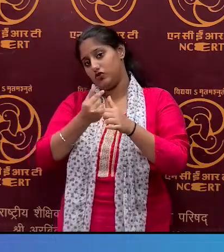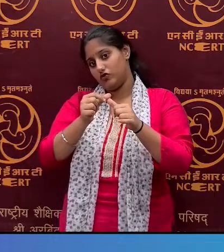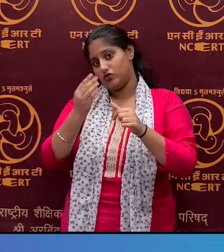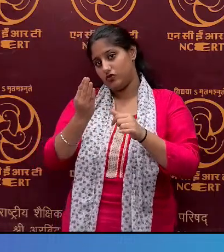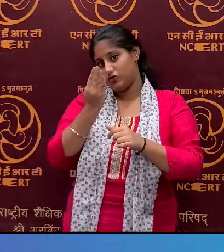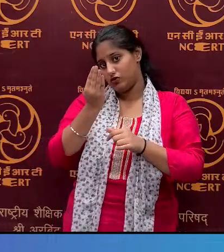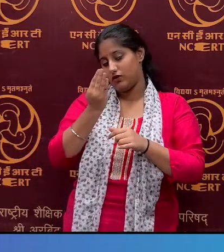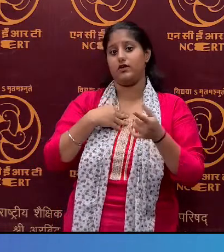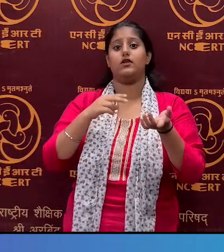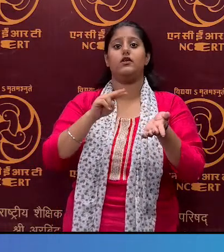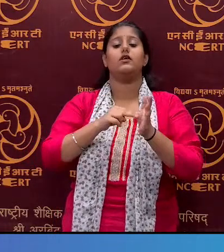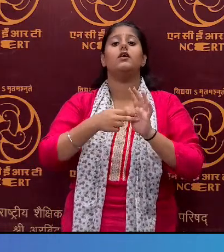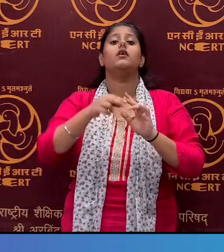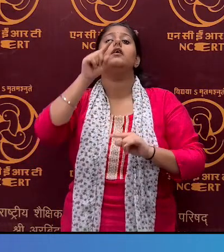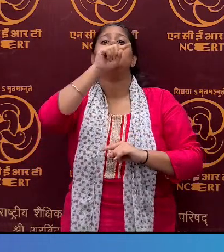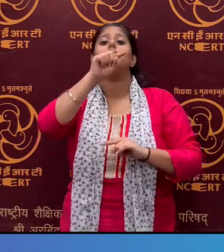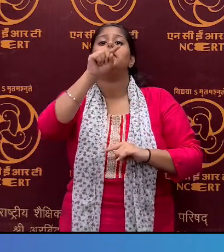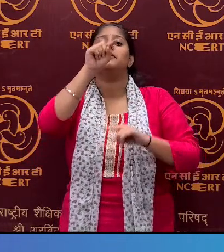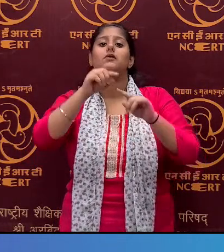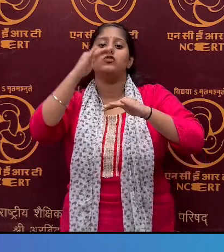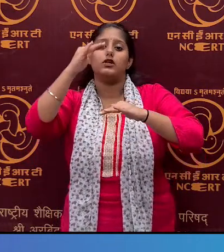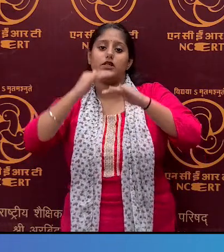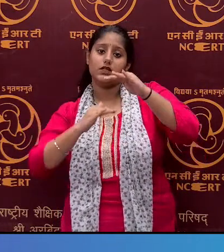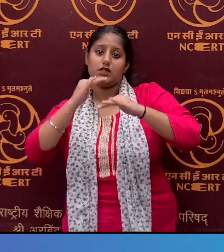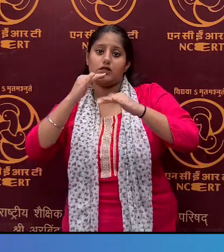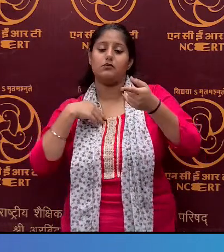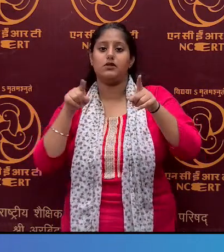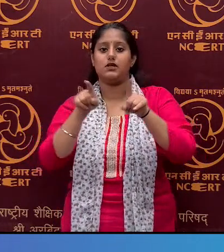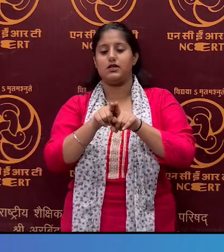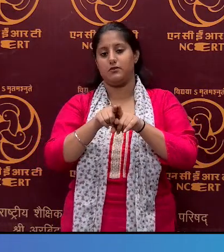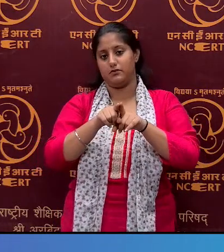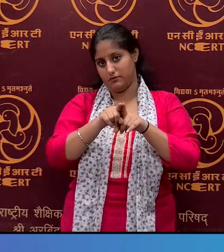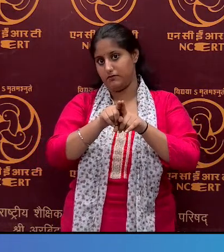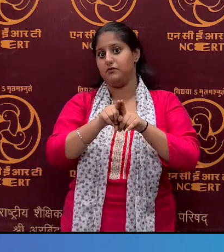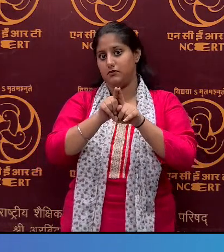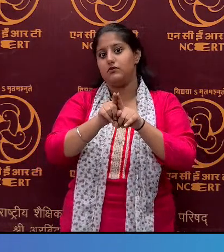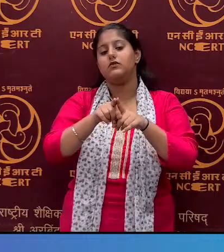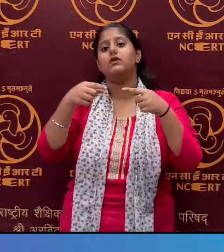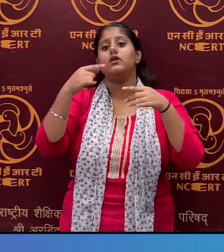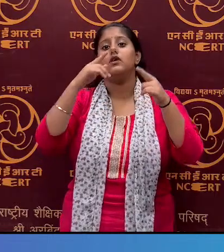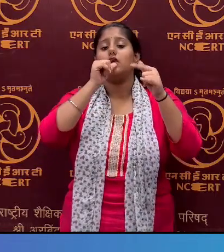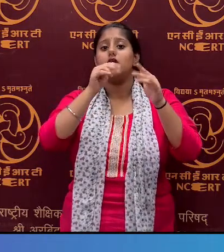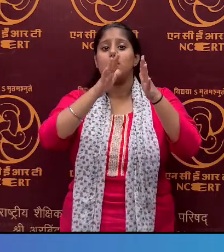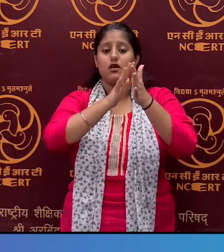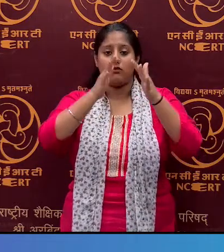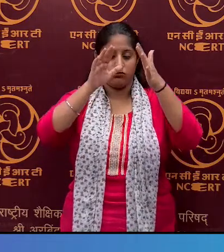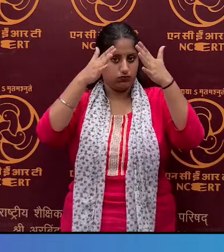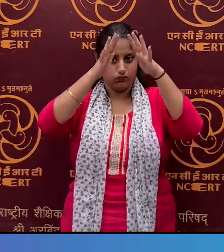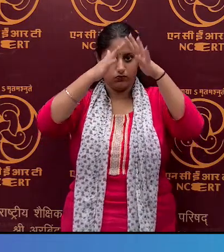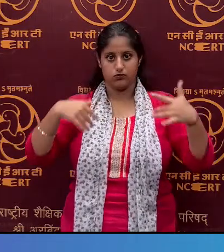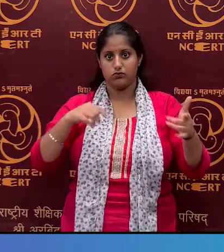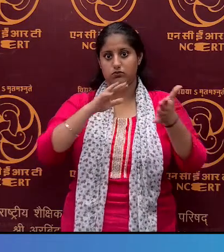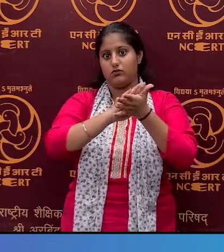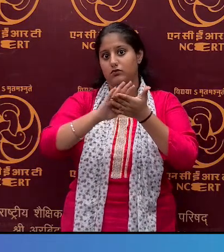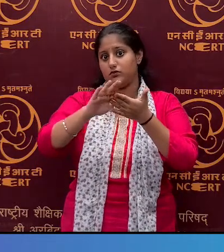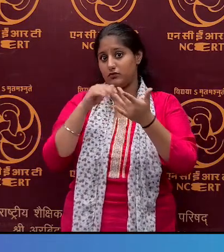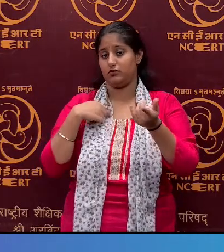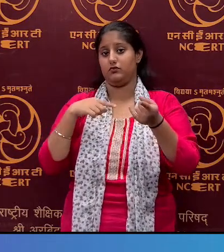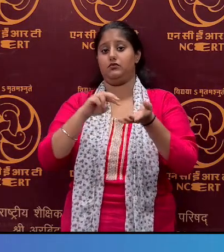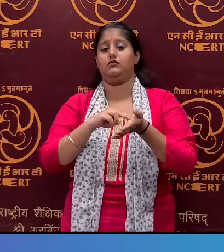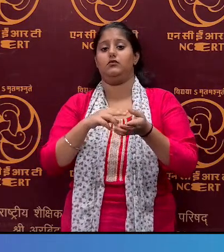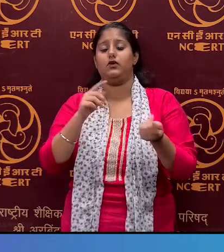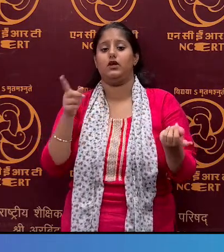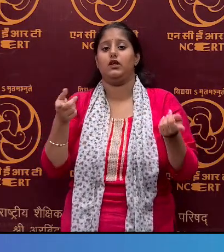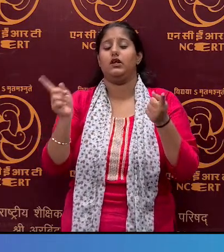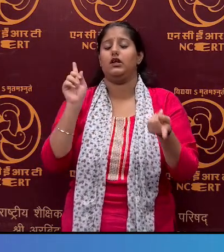season temperature goes down rapidly in northern plain. Himalayan state experience extreme winter